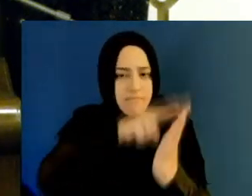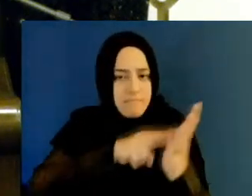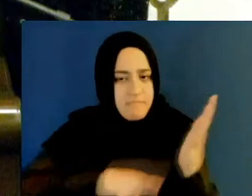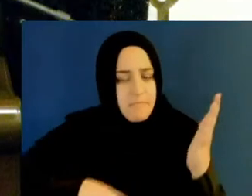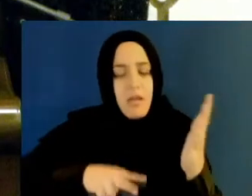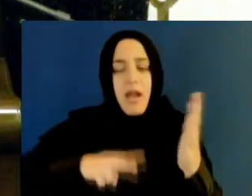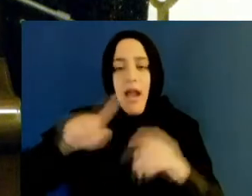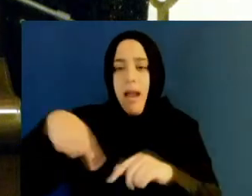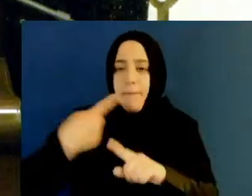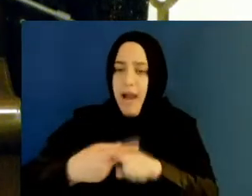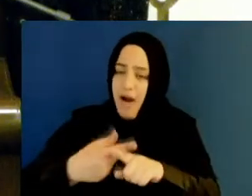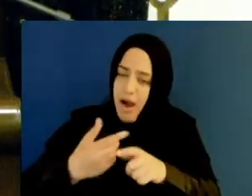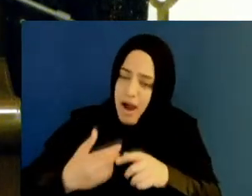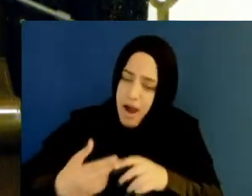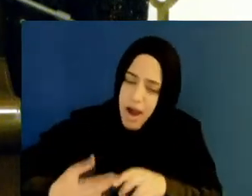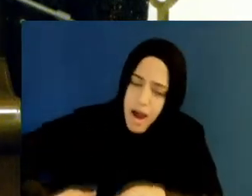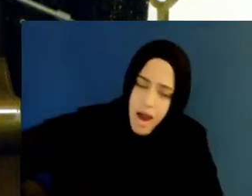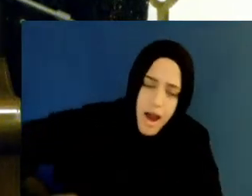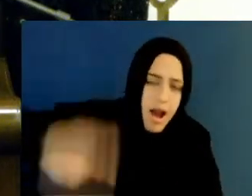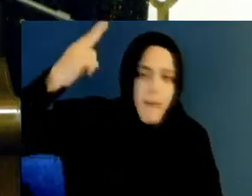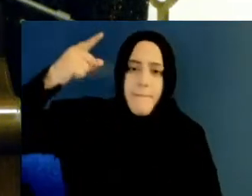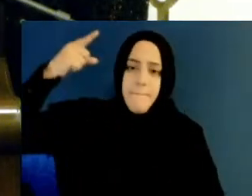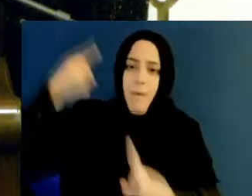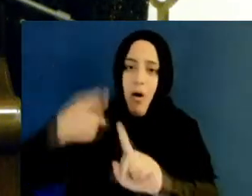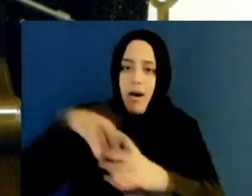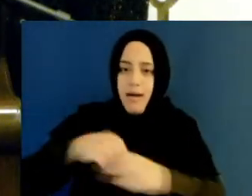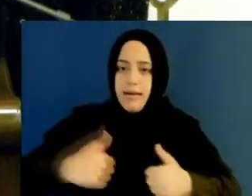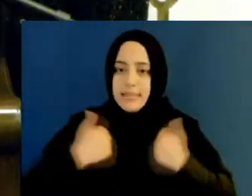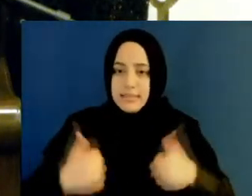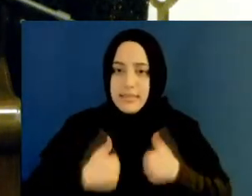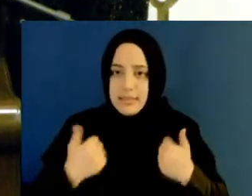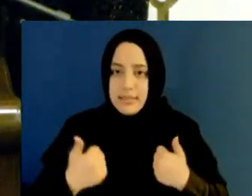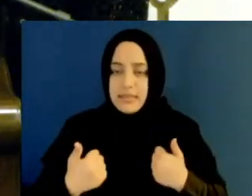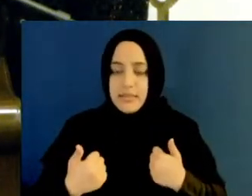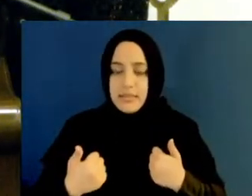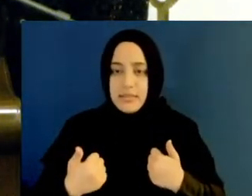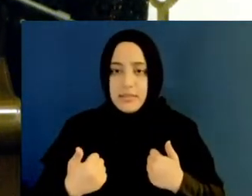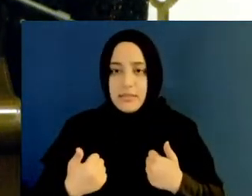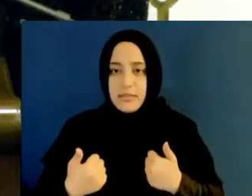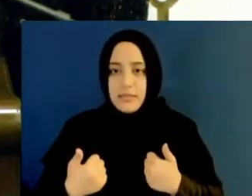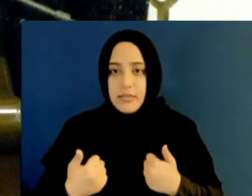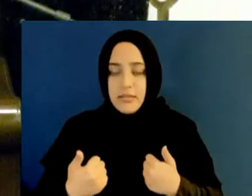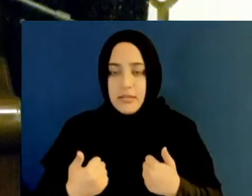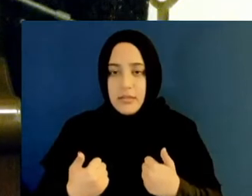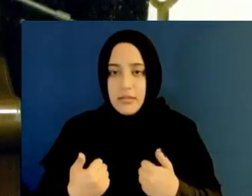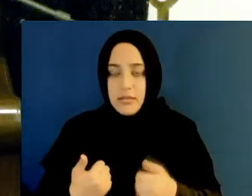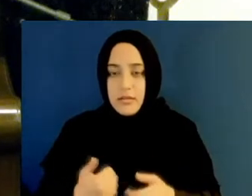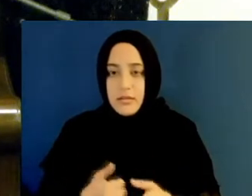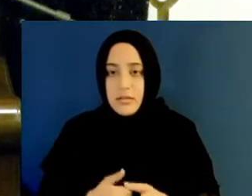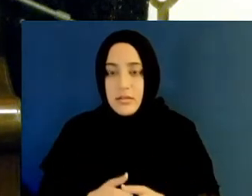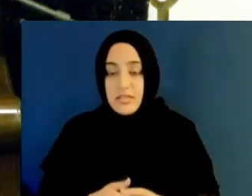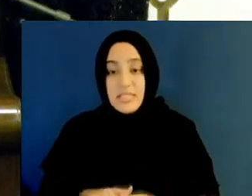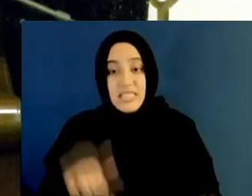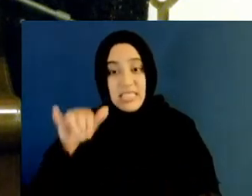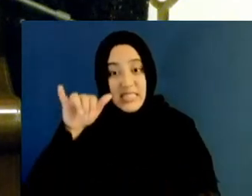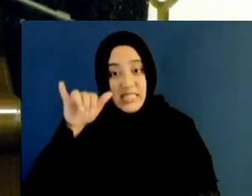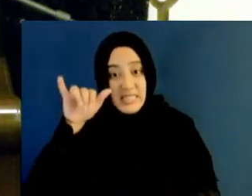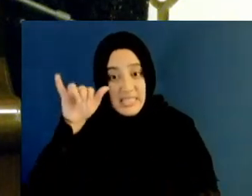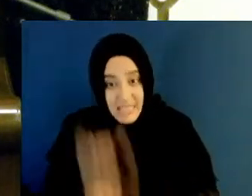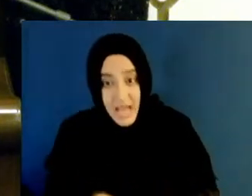existence, Fakana Kaaba Kausaini aw Adna. This Nabi that you are